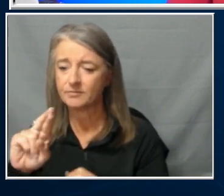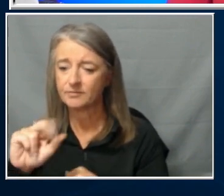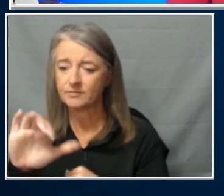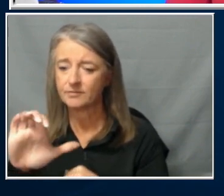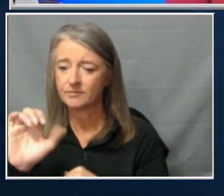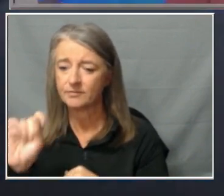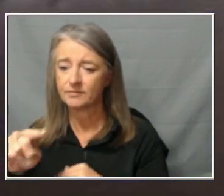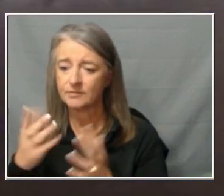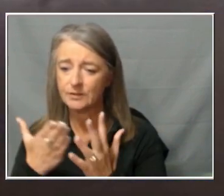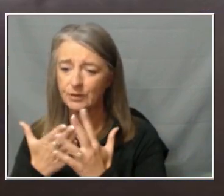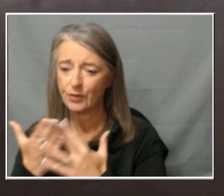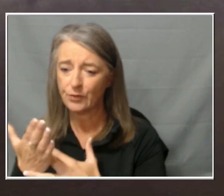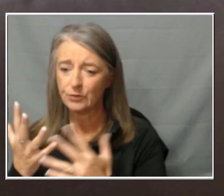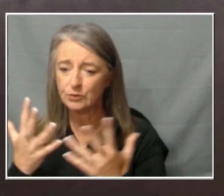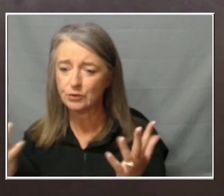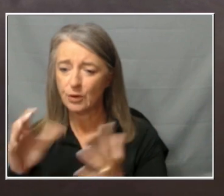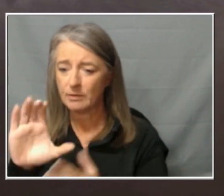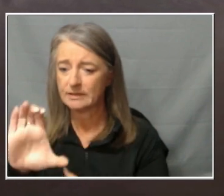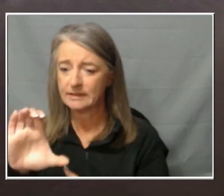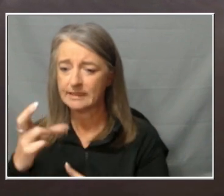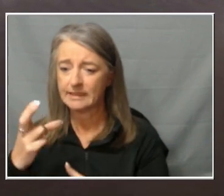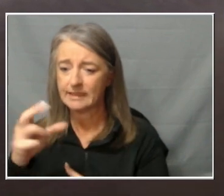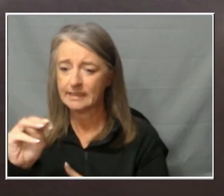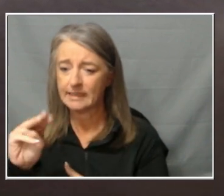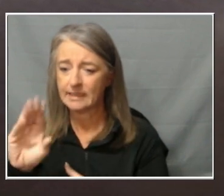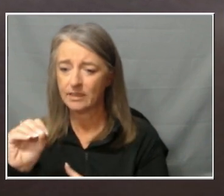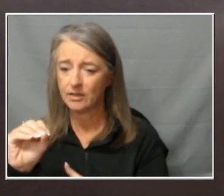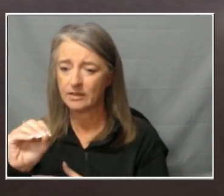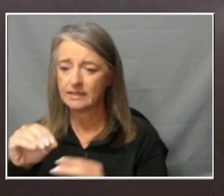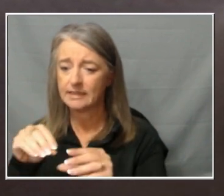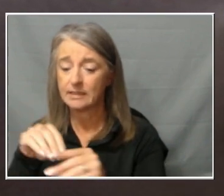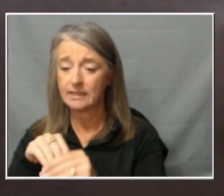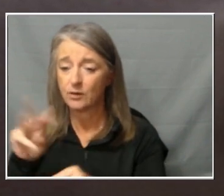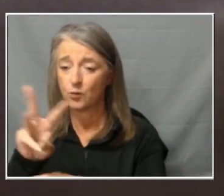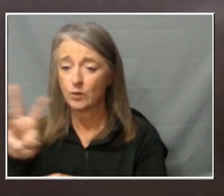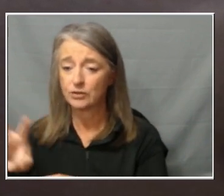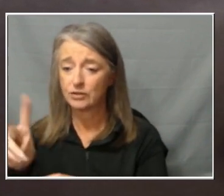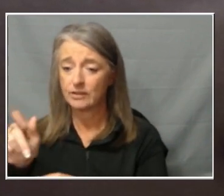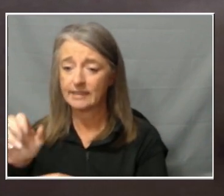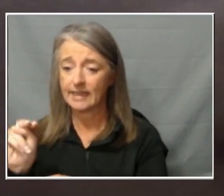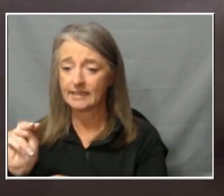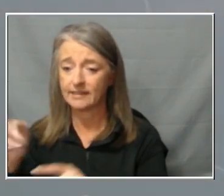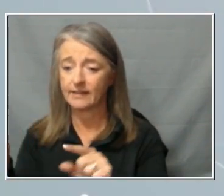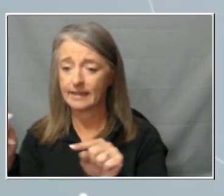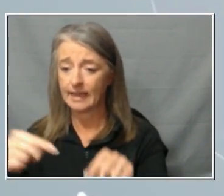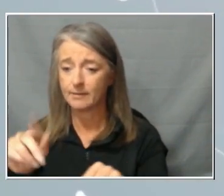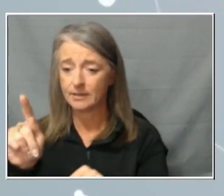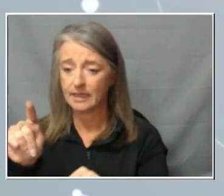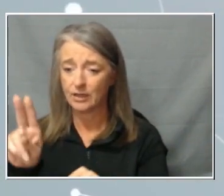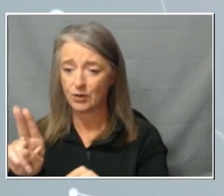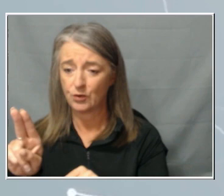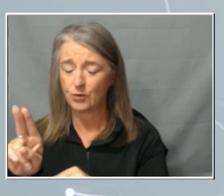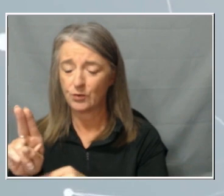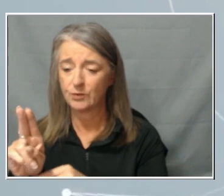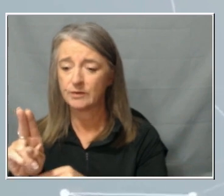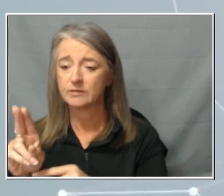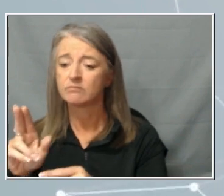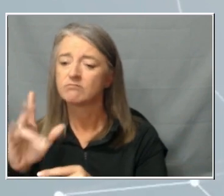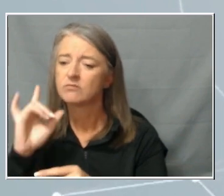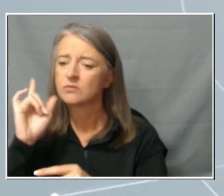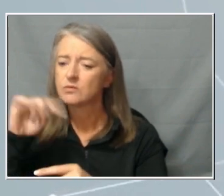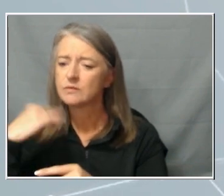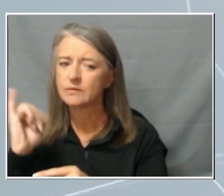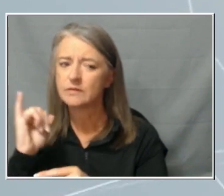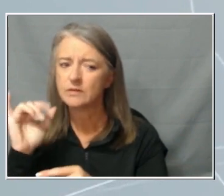you went through so much chemo. A lot of that was in Wichita. Then you came here to KU. Heather, what was it like